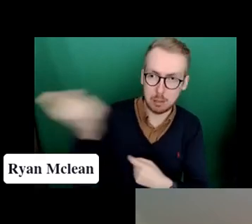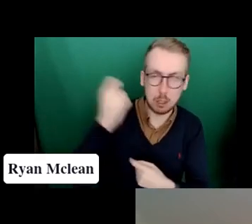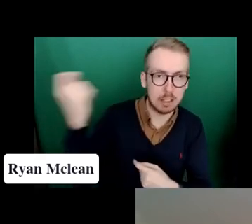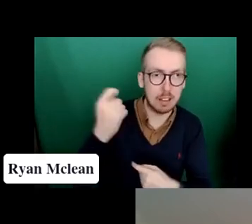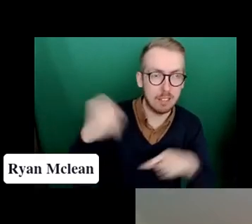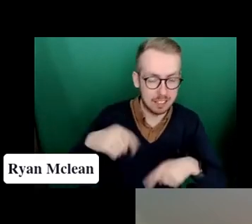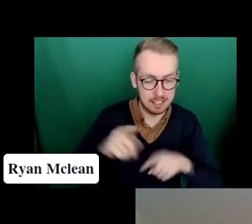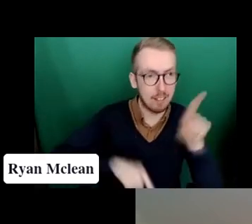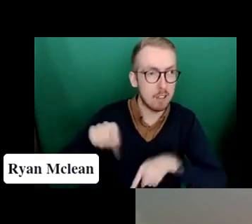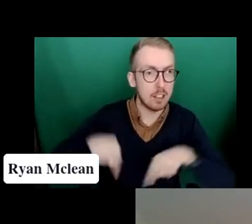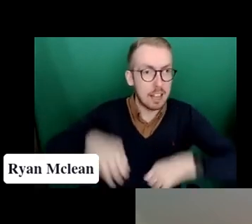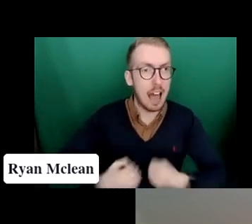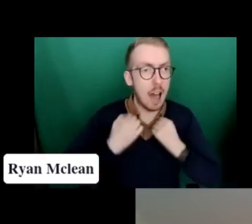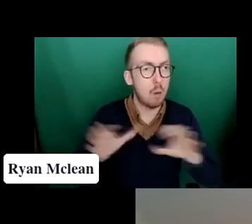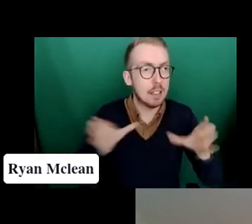the sector.